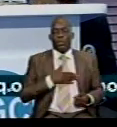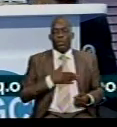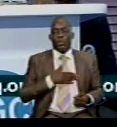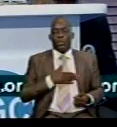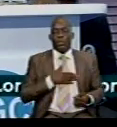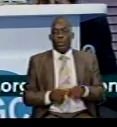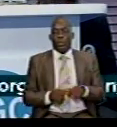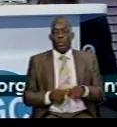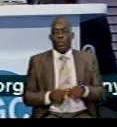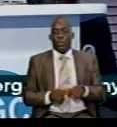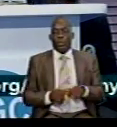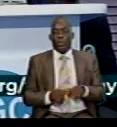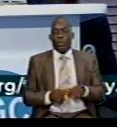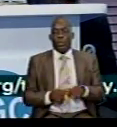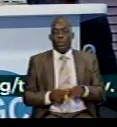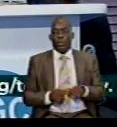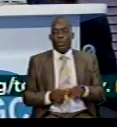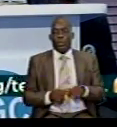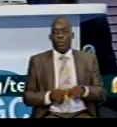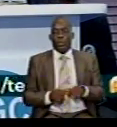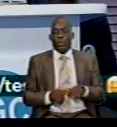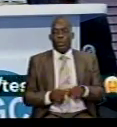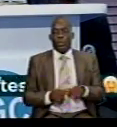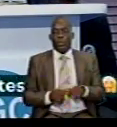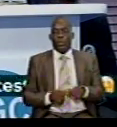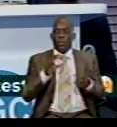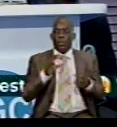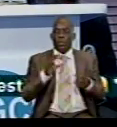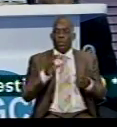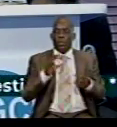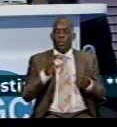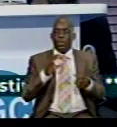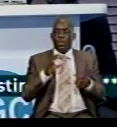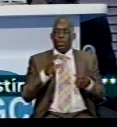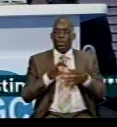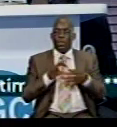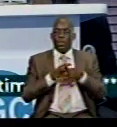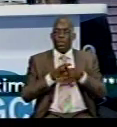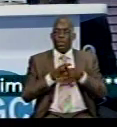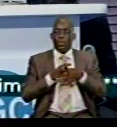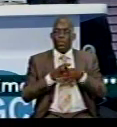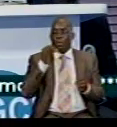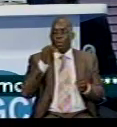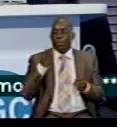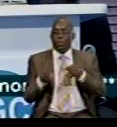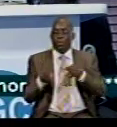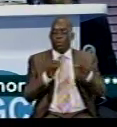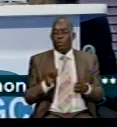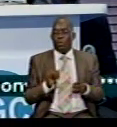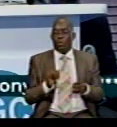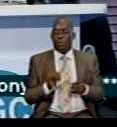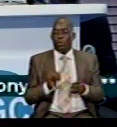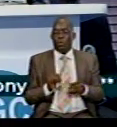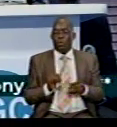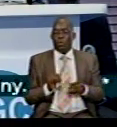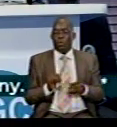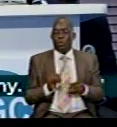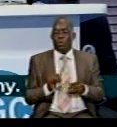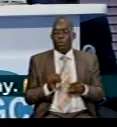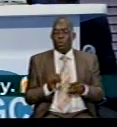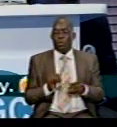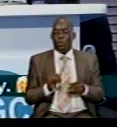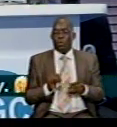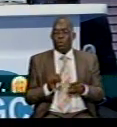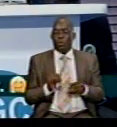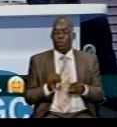is released. S'il vous plaît, restez sur place. The power is moving. La puissance est en train de the man of God said, you are healed.